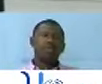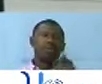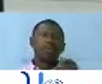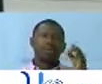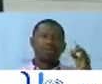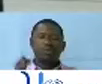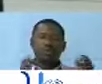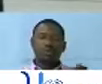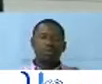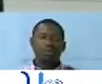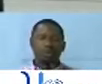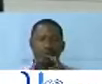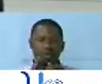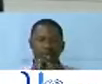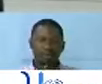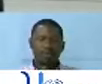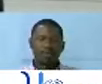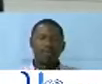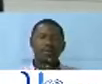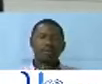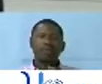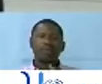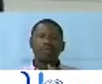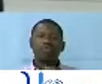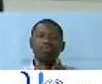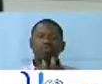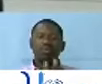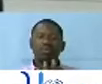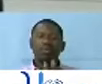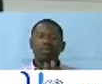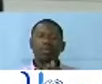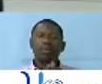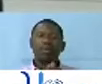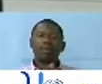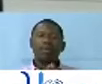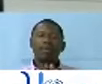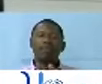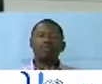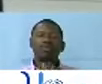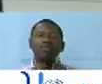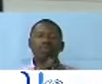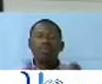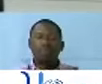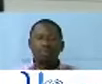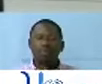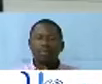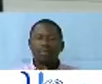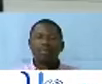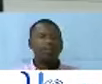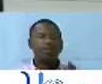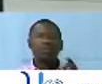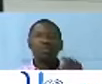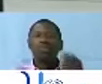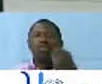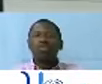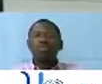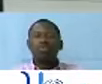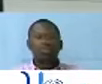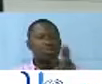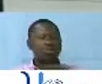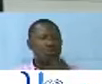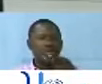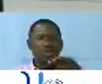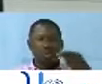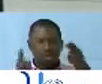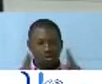that the supermarket was unlawfully closed. And then